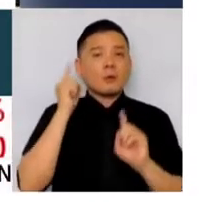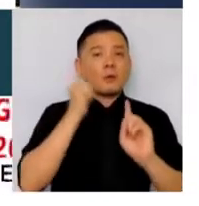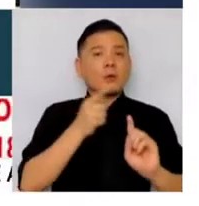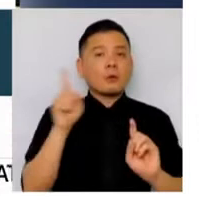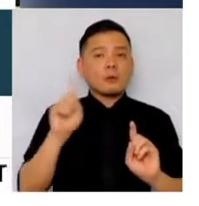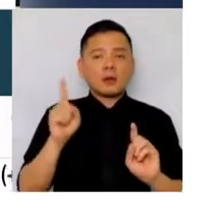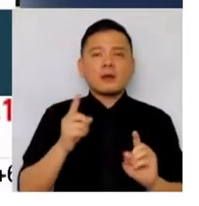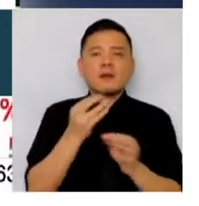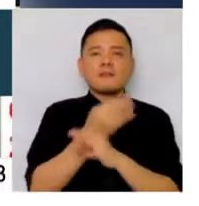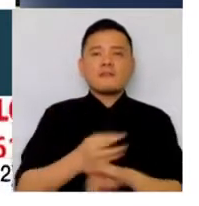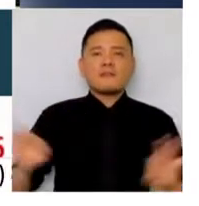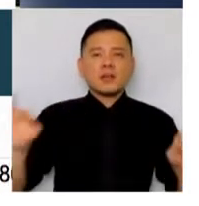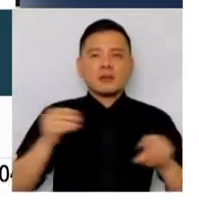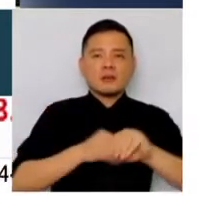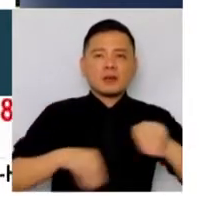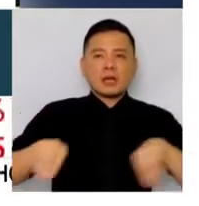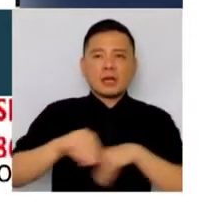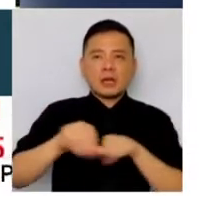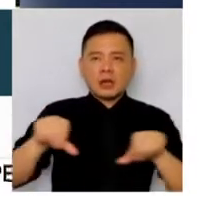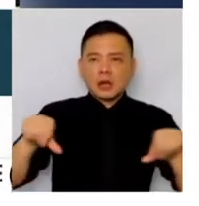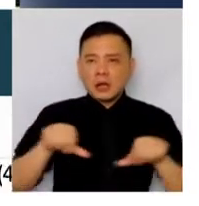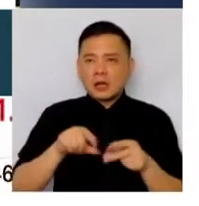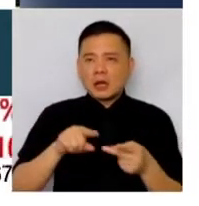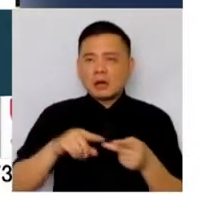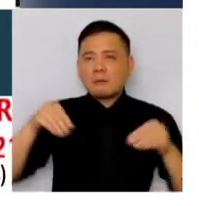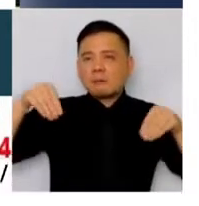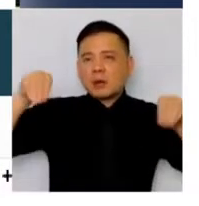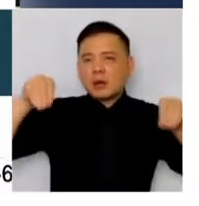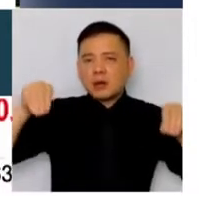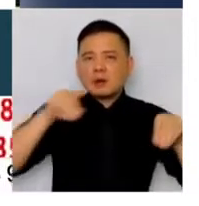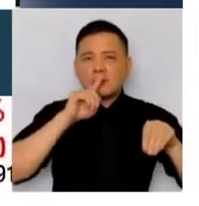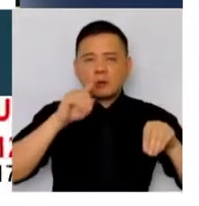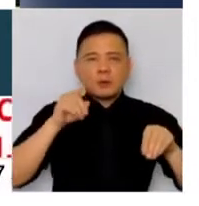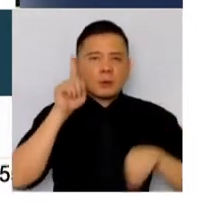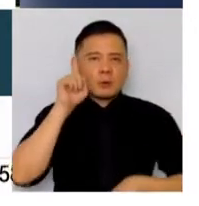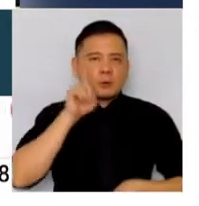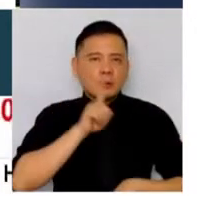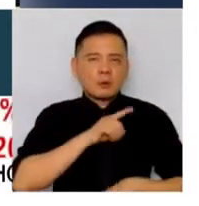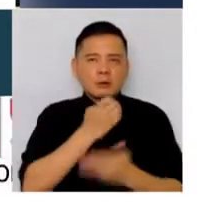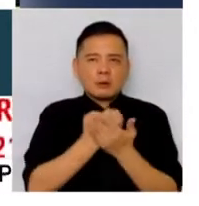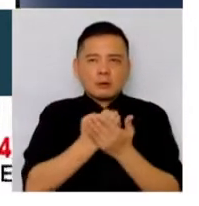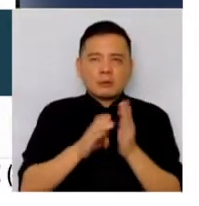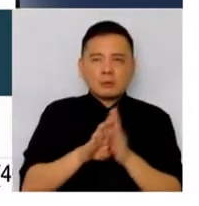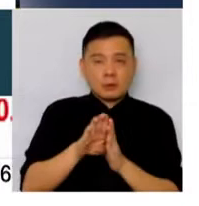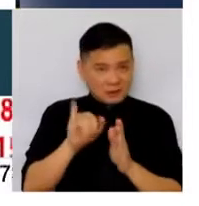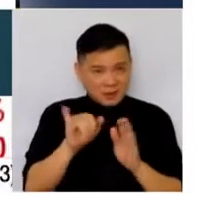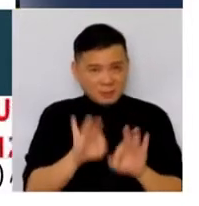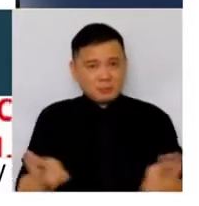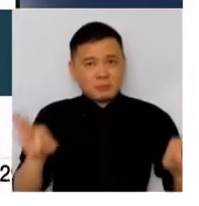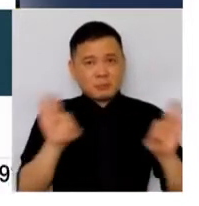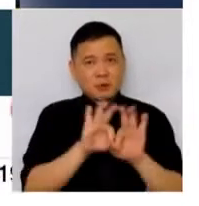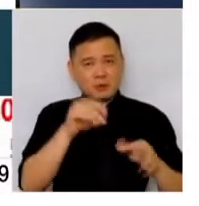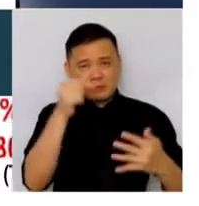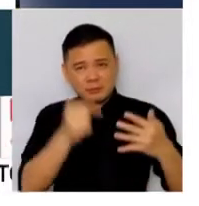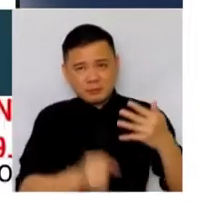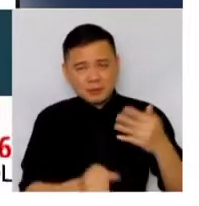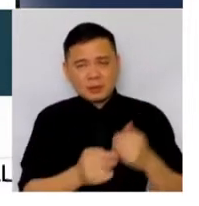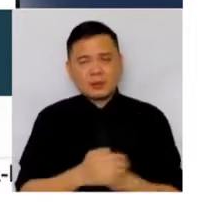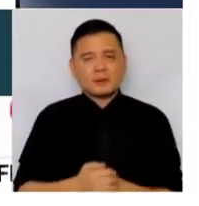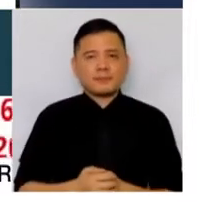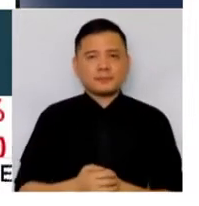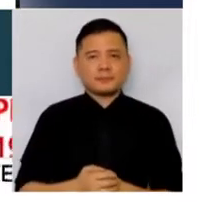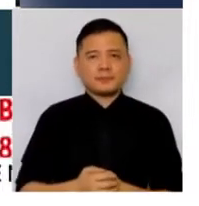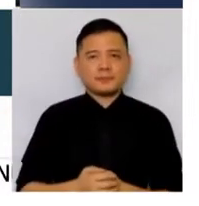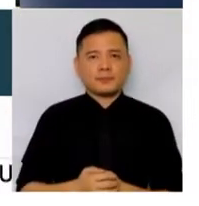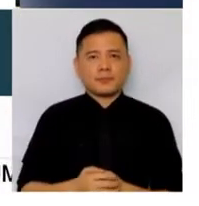market, an economic community of the former Soviet republics, which is really the way they're going. Mm-hmm. But by the way, little is known that